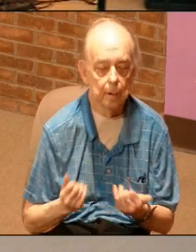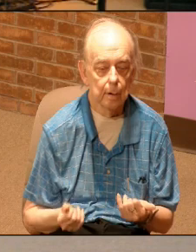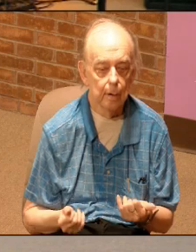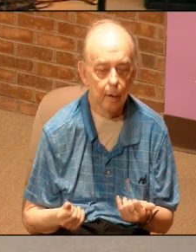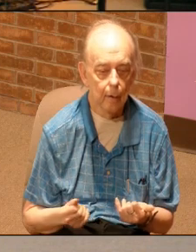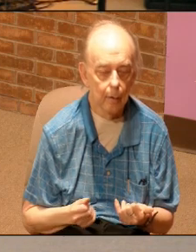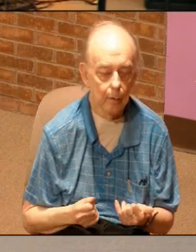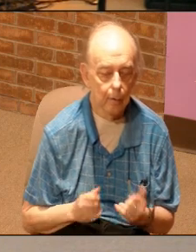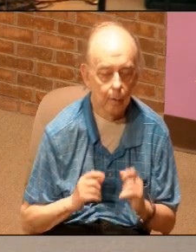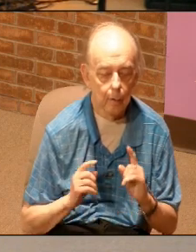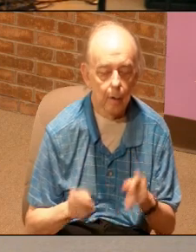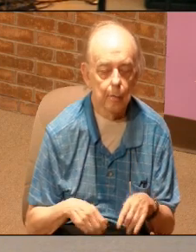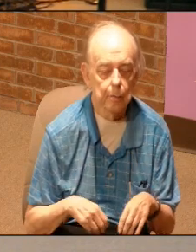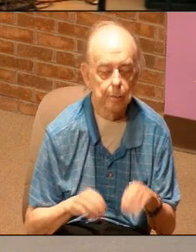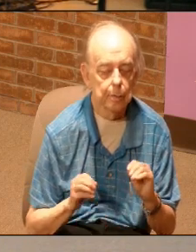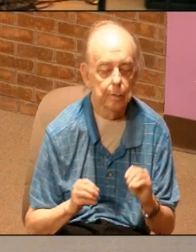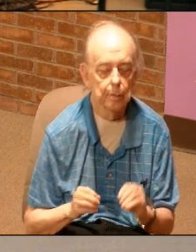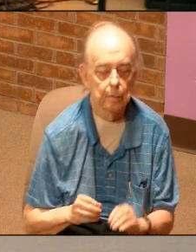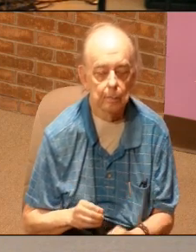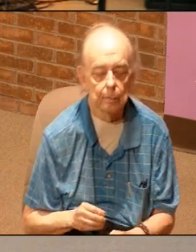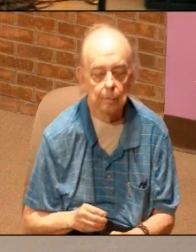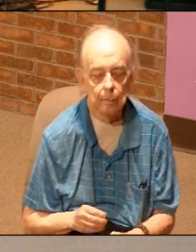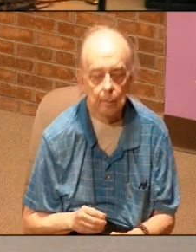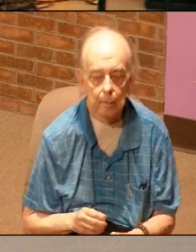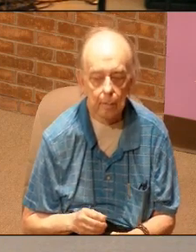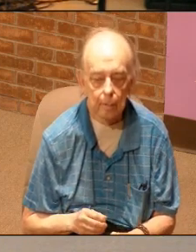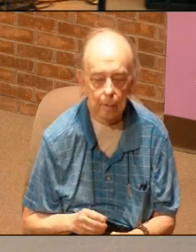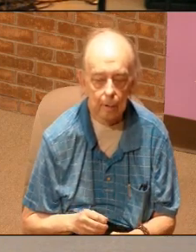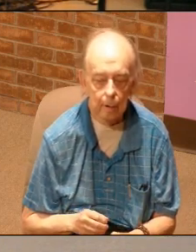today I went to the grocery store.